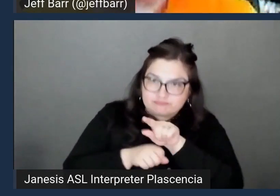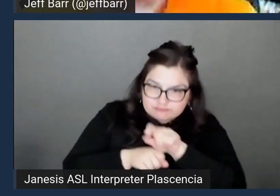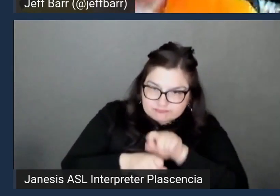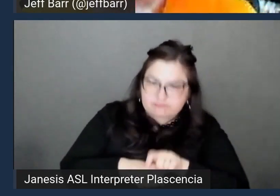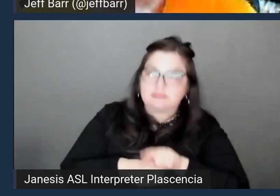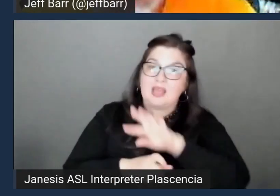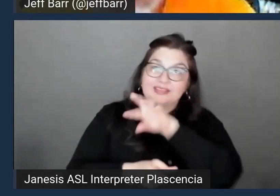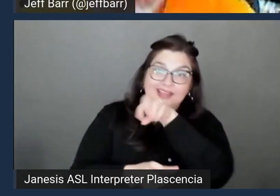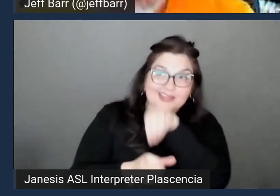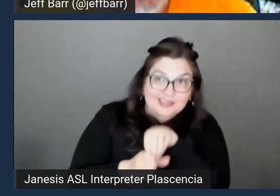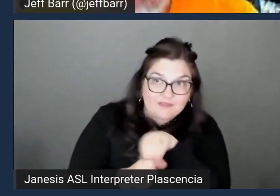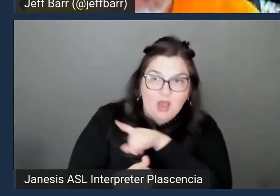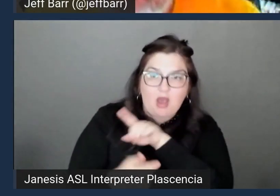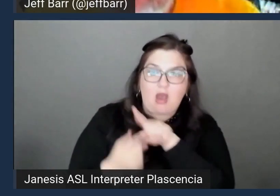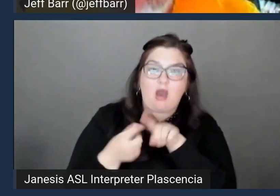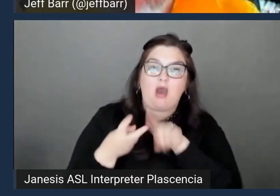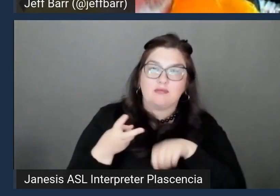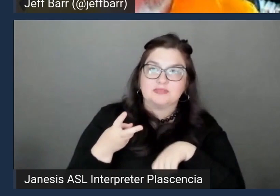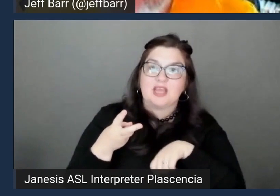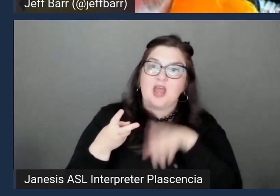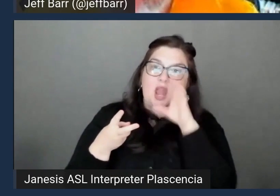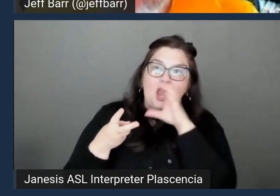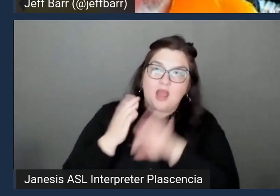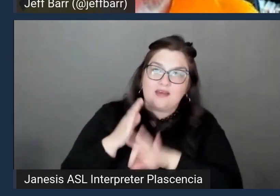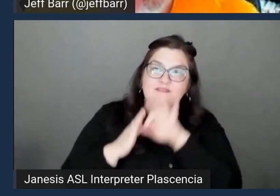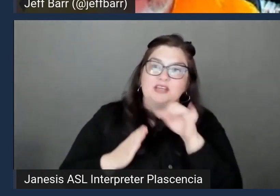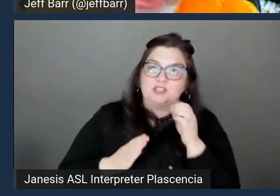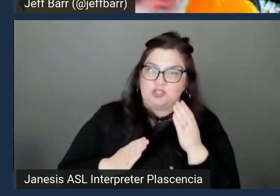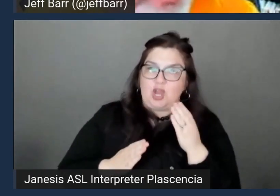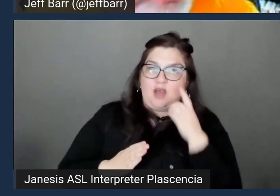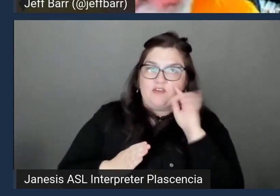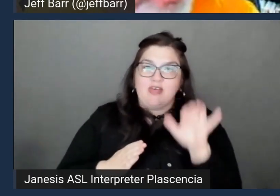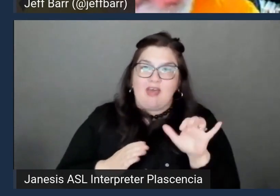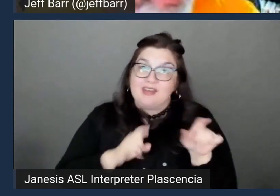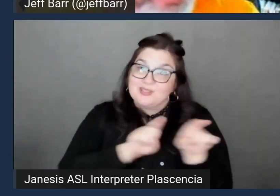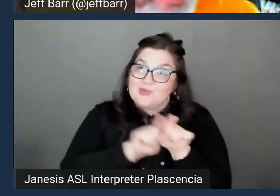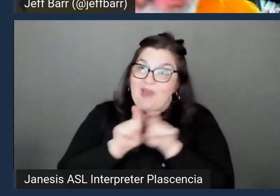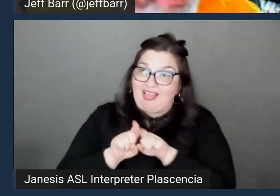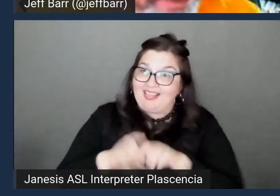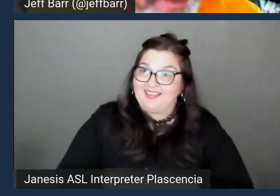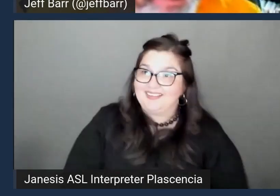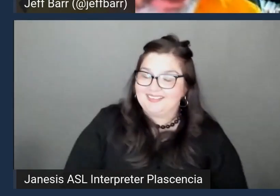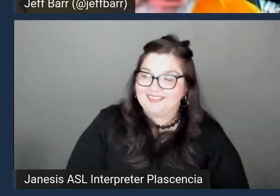involved as well as finding jobs in this space as well.